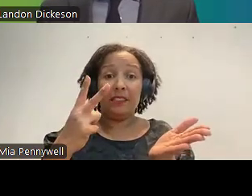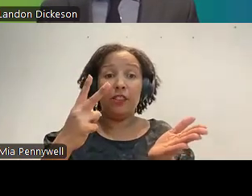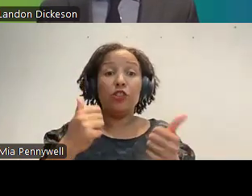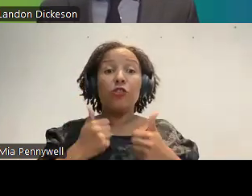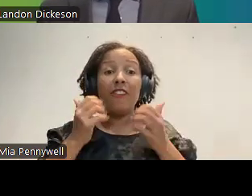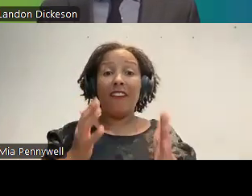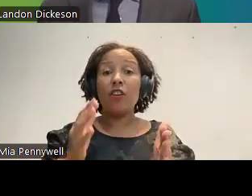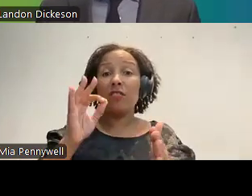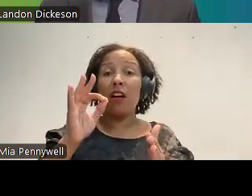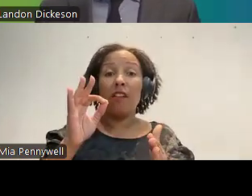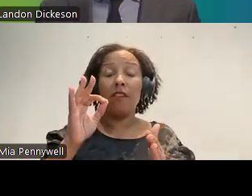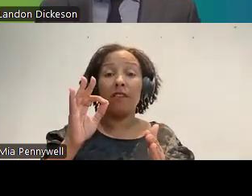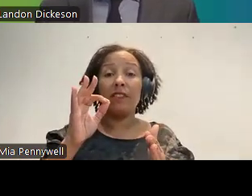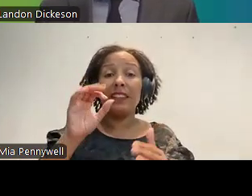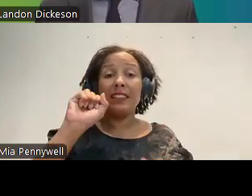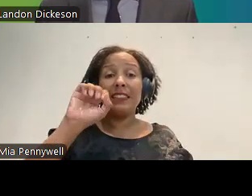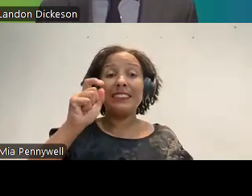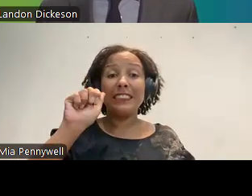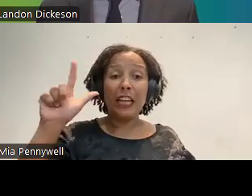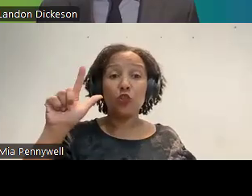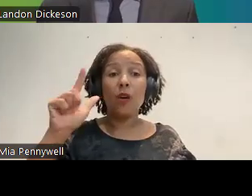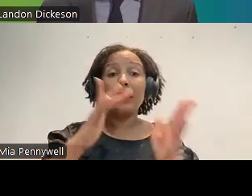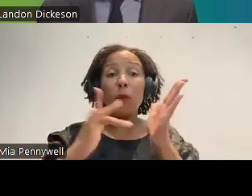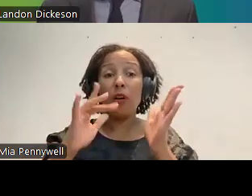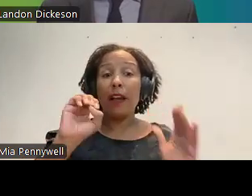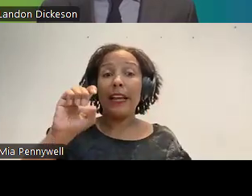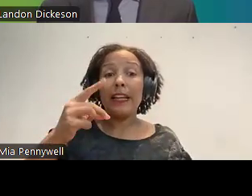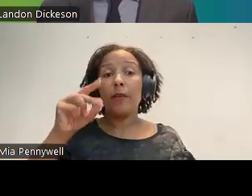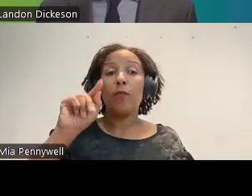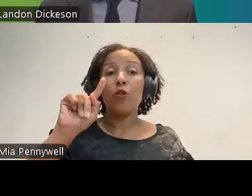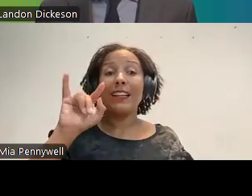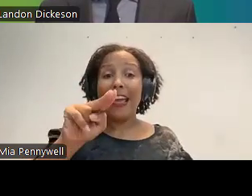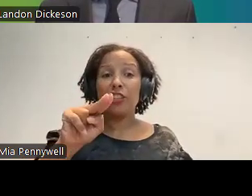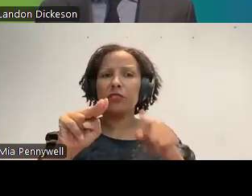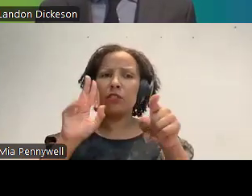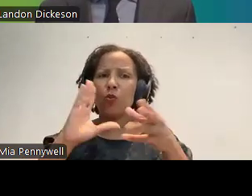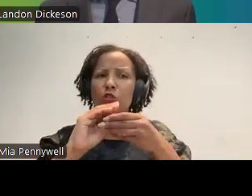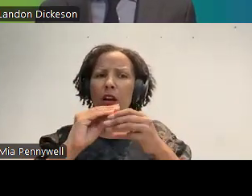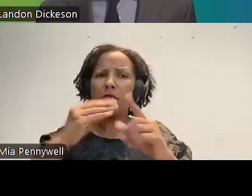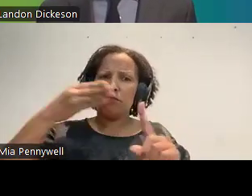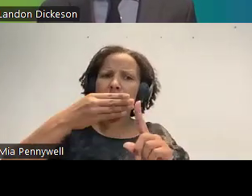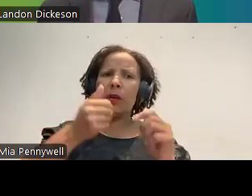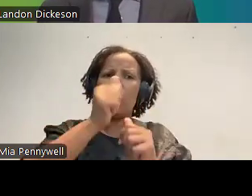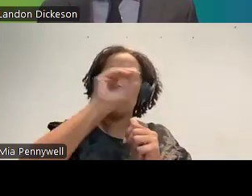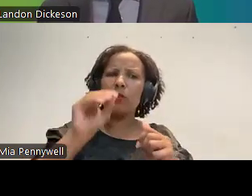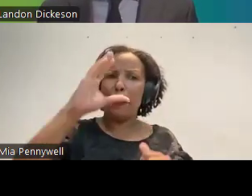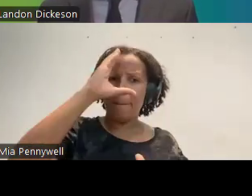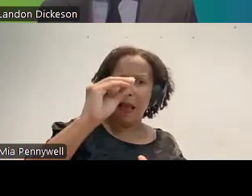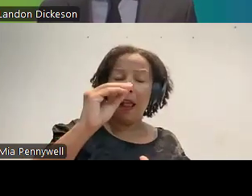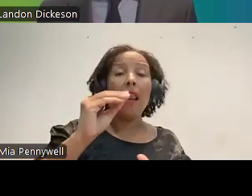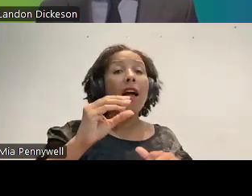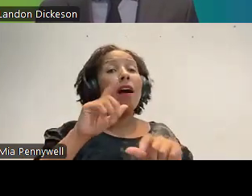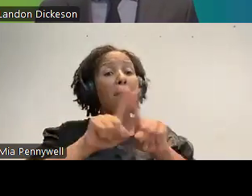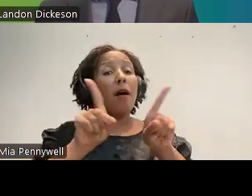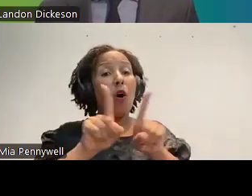referring to males, but there are some other populations that I will highlight in the course of this presentation that are those who have been,